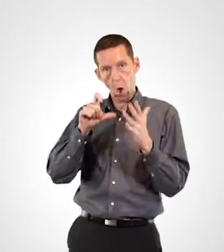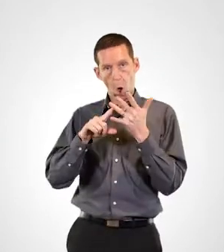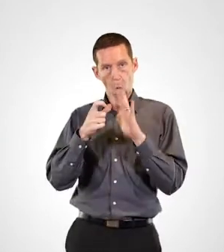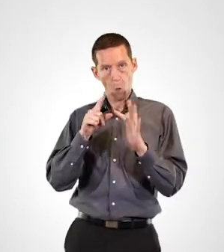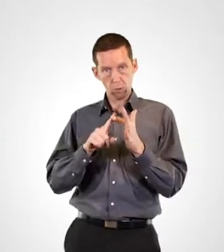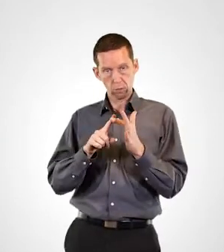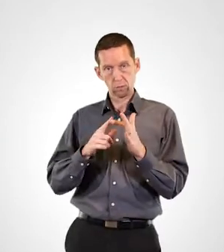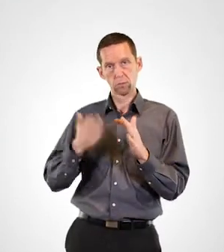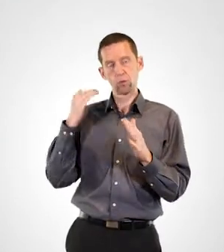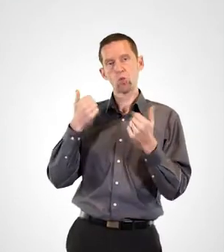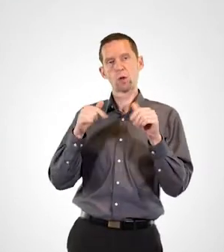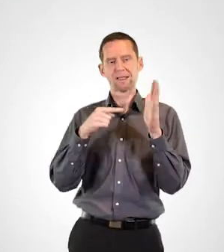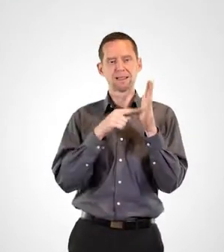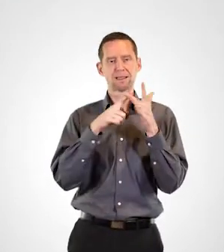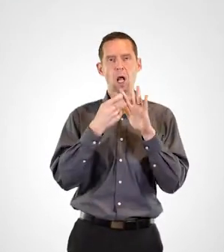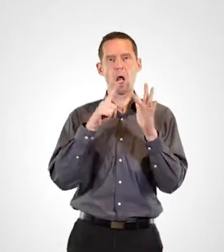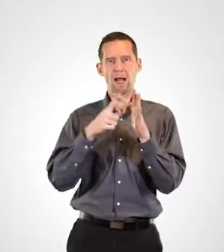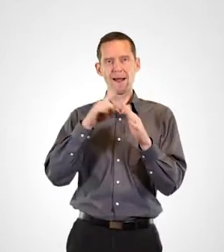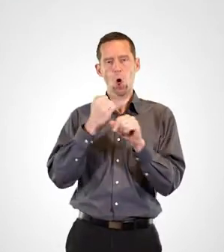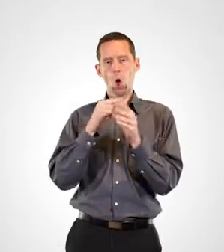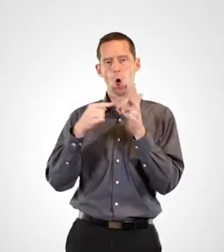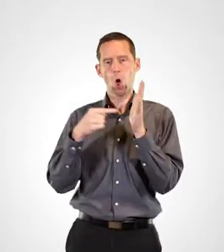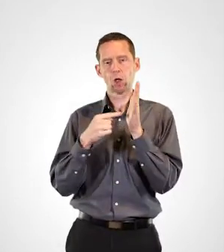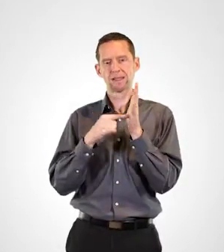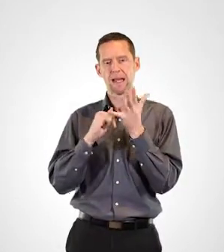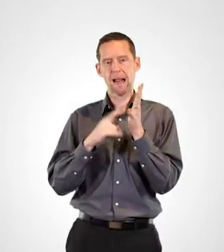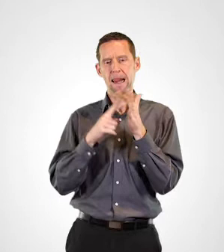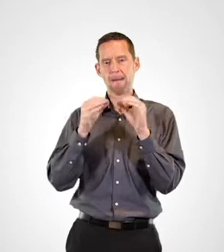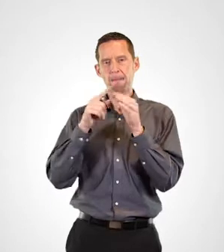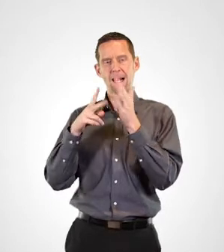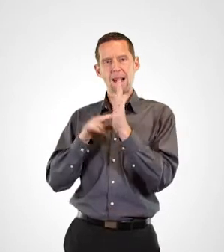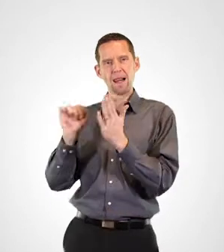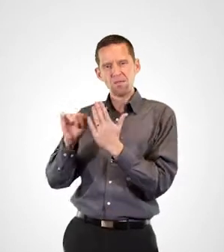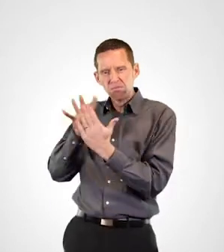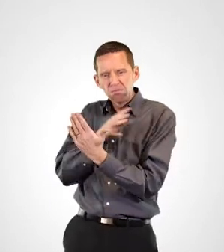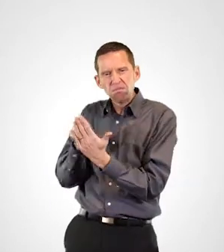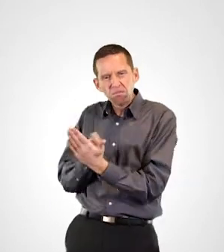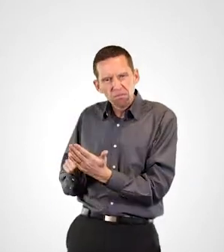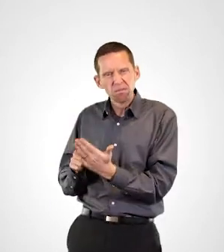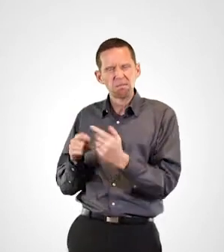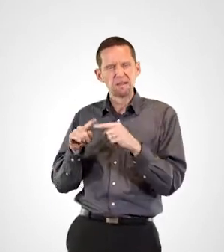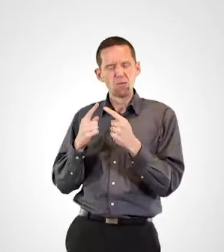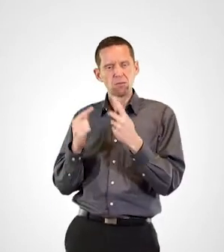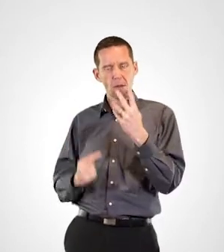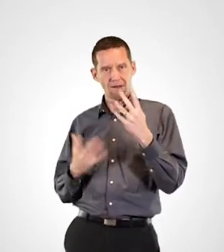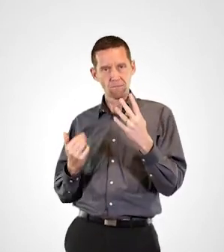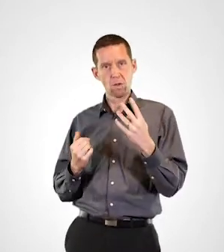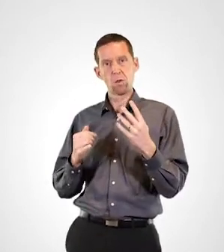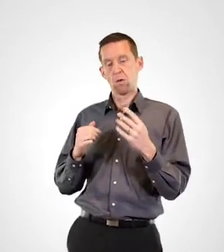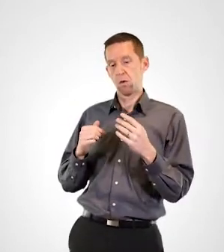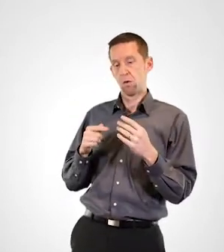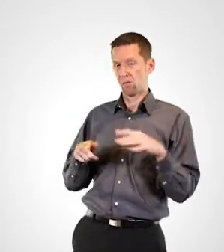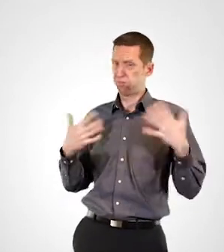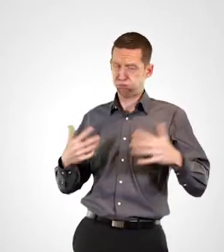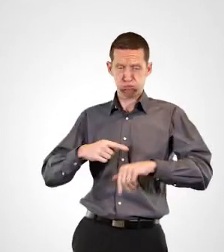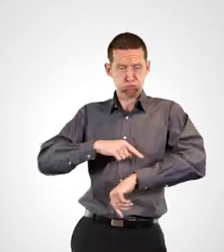at that time we were using Tyke and Gottslieben's coding, or there was another one, developmental sentence scoring. But it took, you know, it was